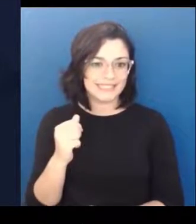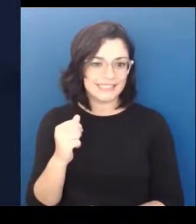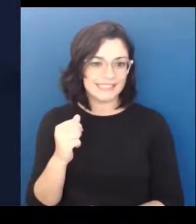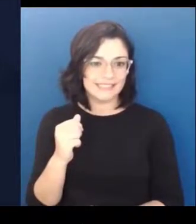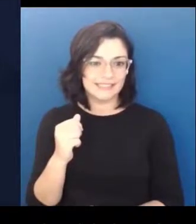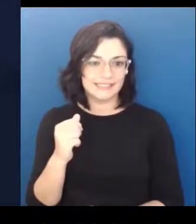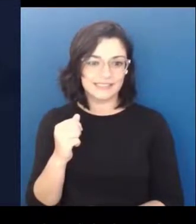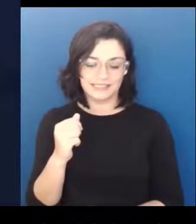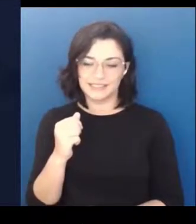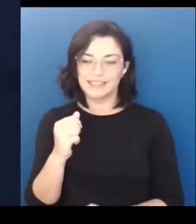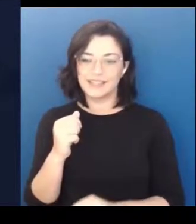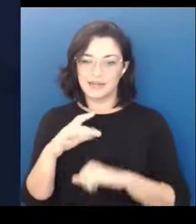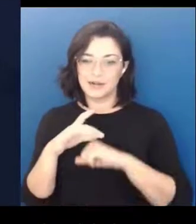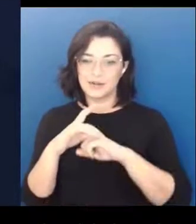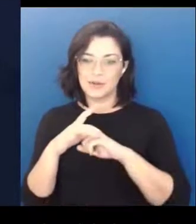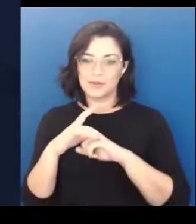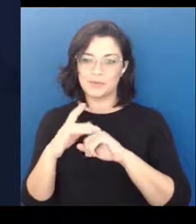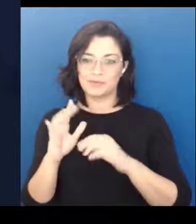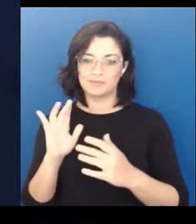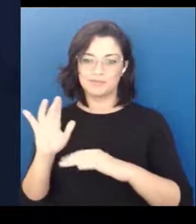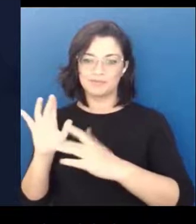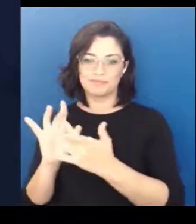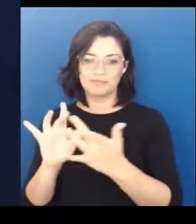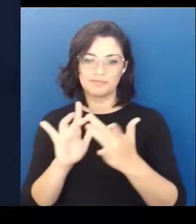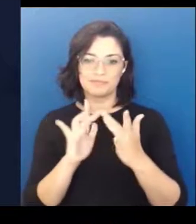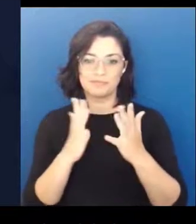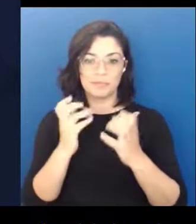our Facebook page now.